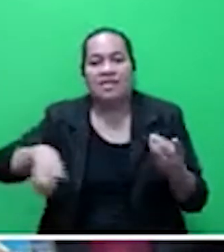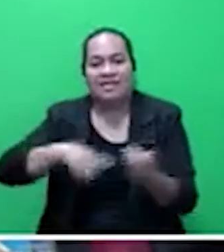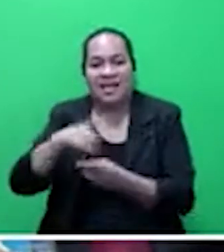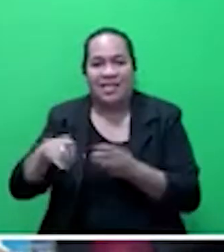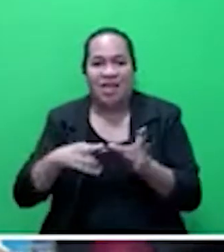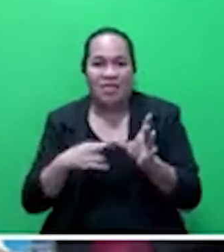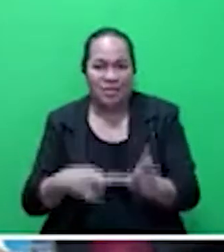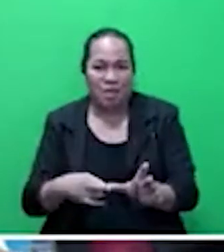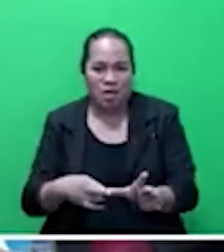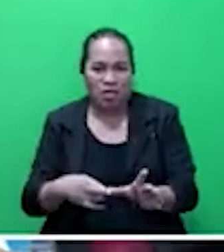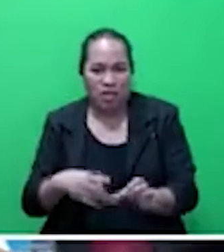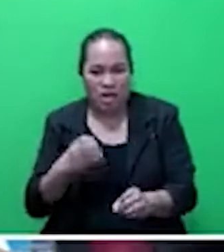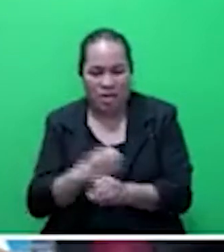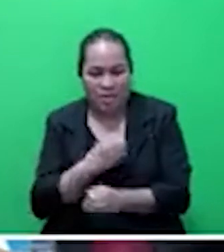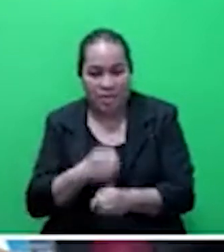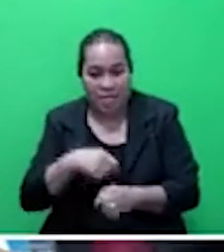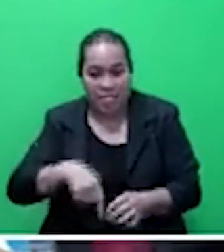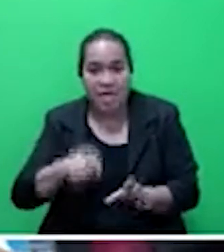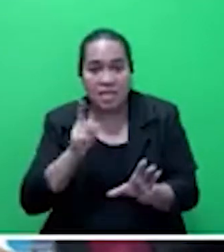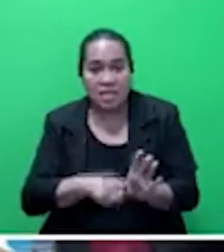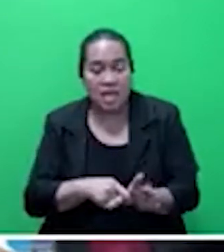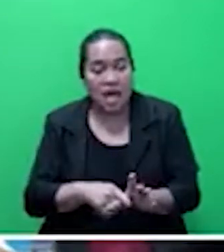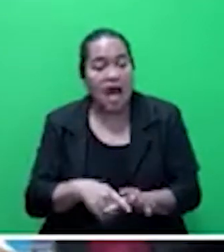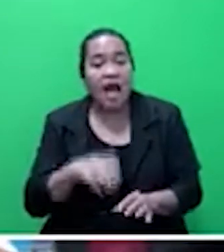This year, the budget allocates